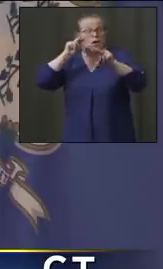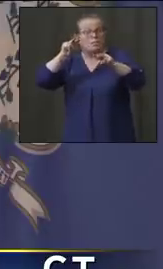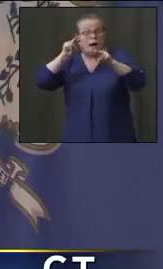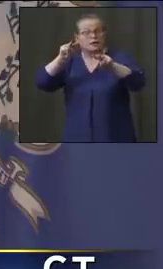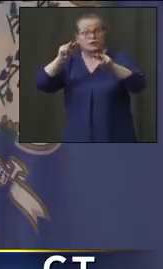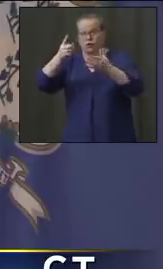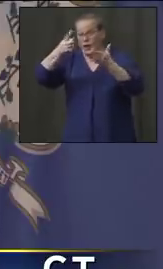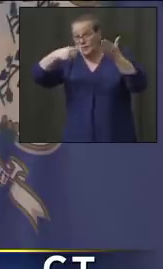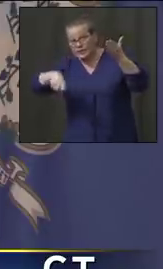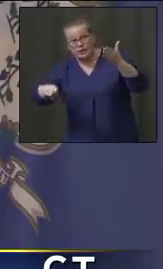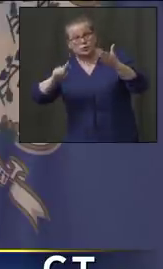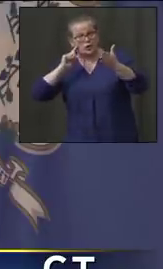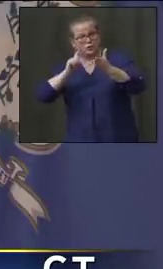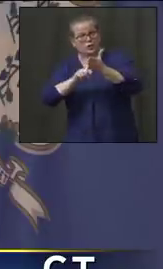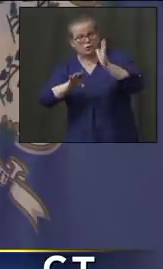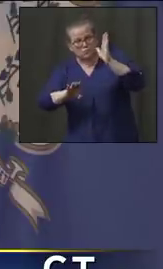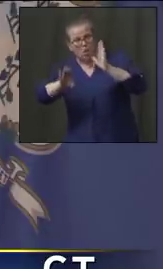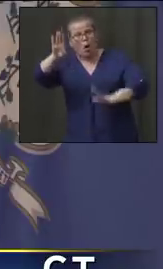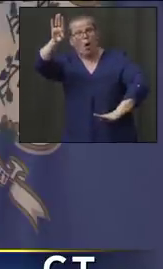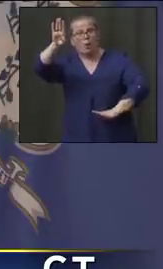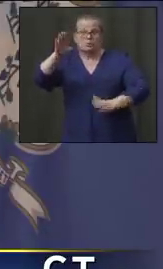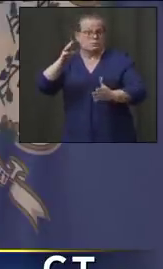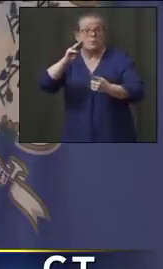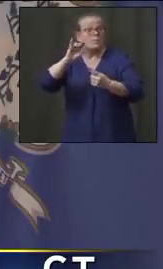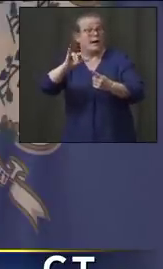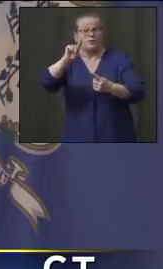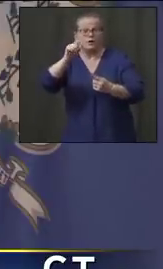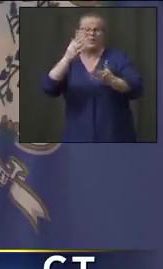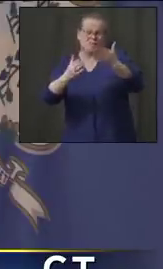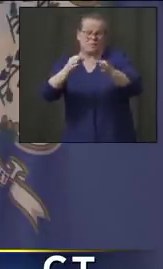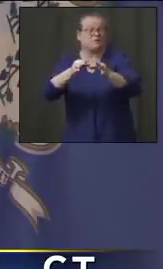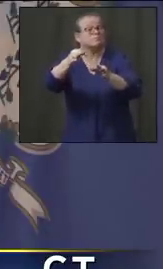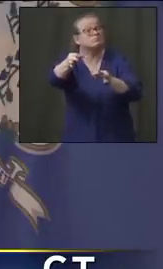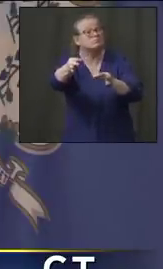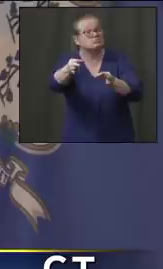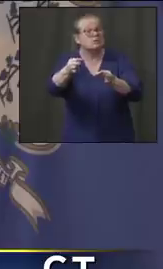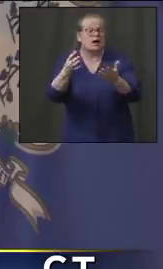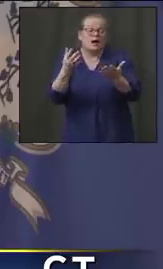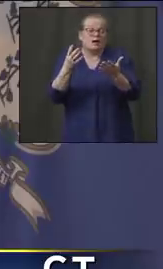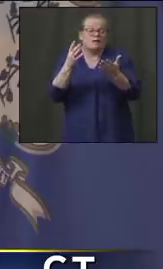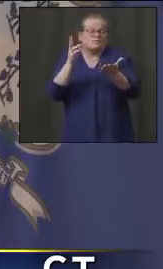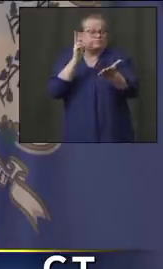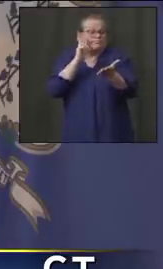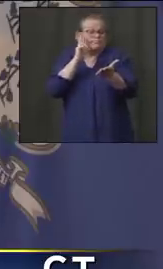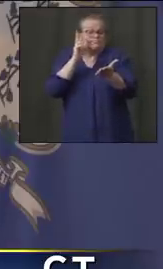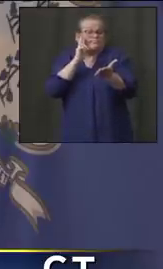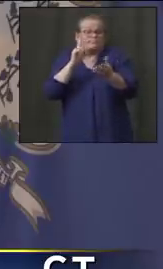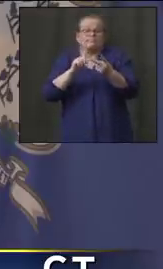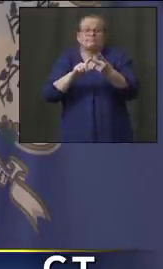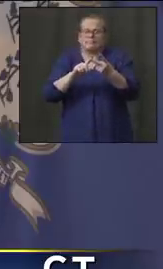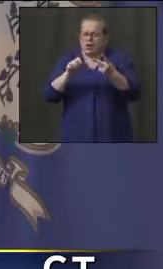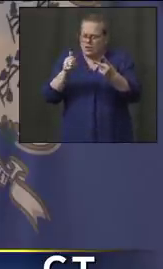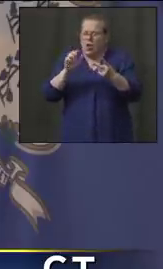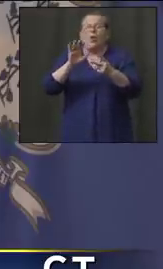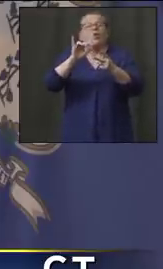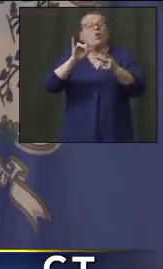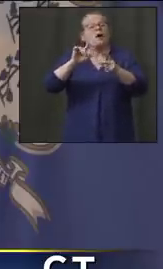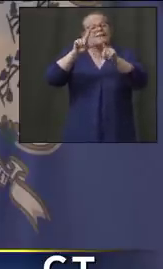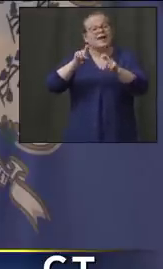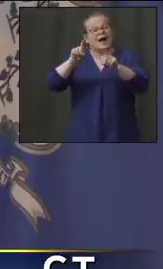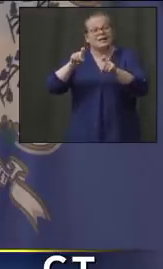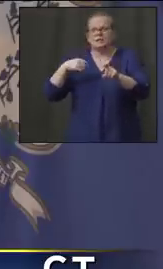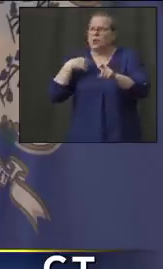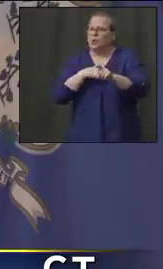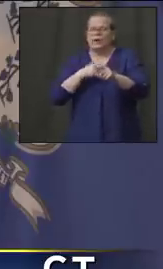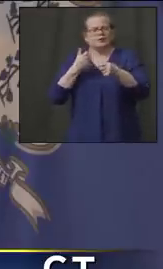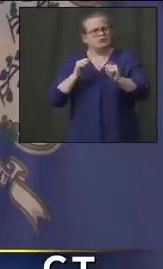we have to take a second look at May 20th. What was the other metric you mentioned? The testing. Look, we're ramping up our testing as fast as we